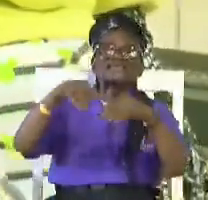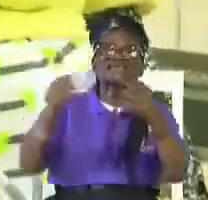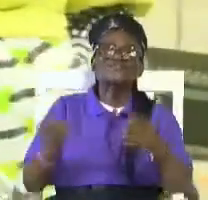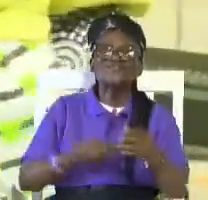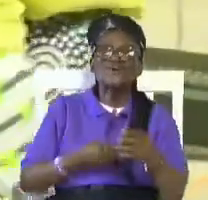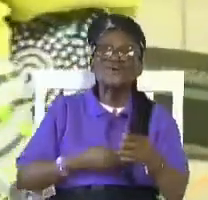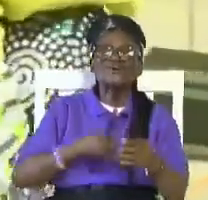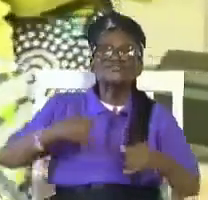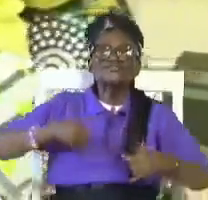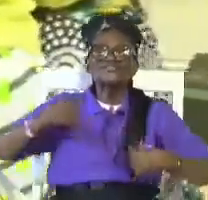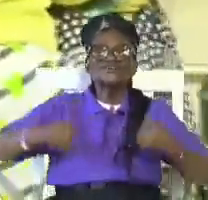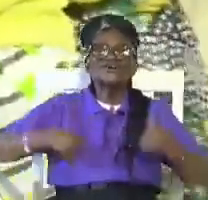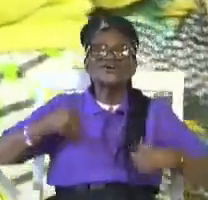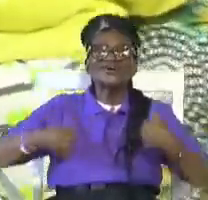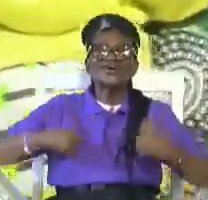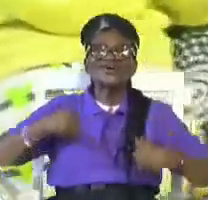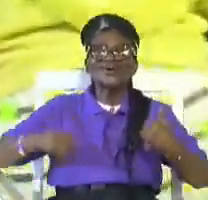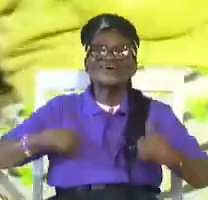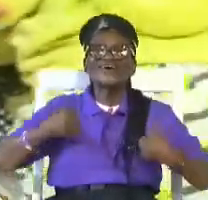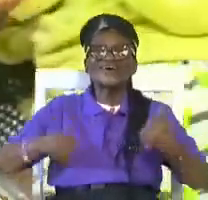us blossom.